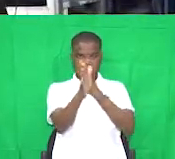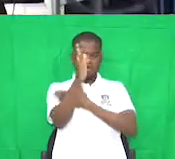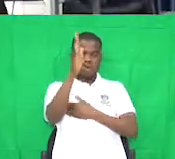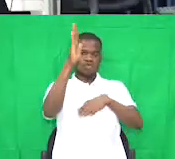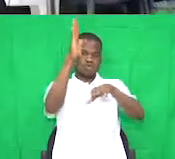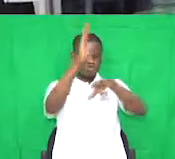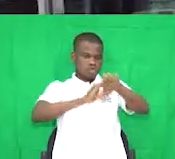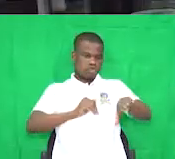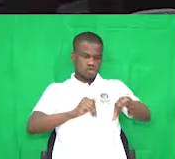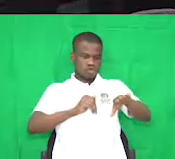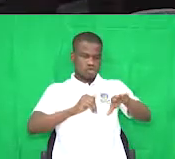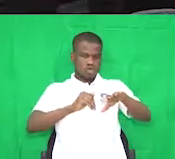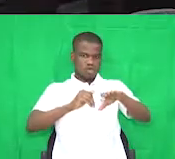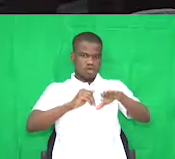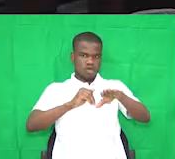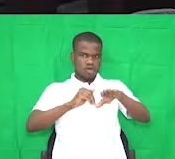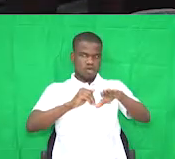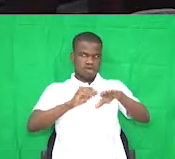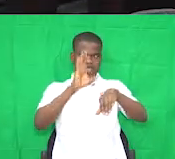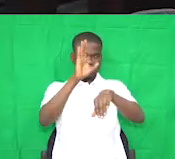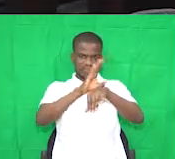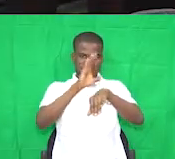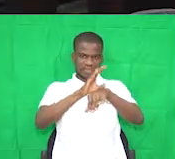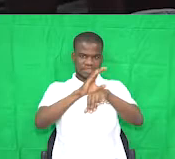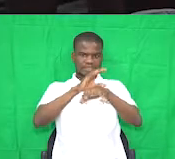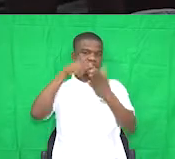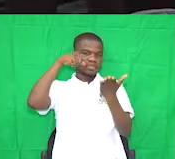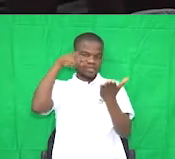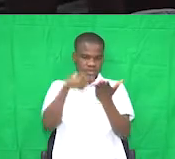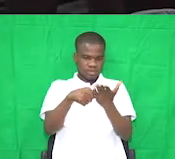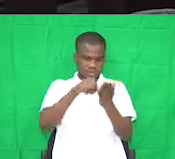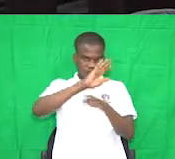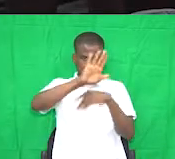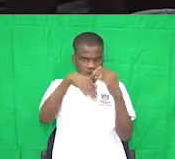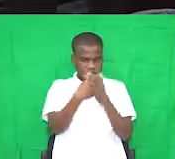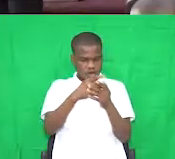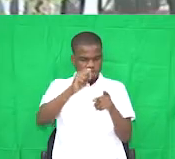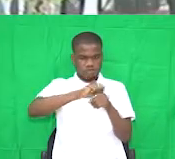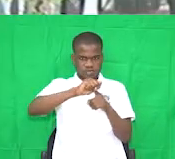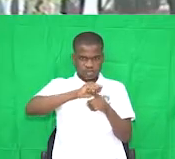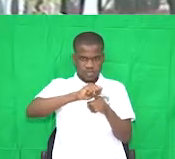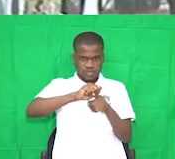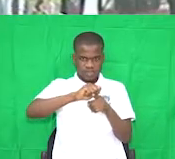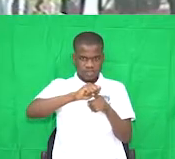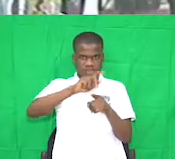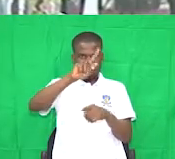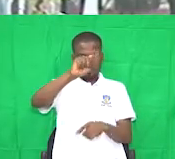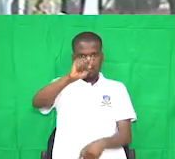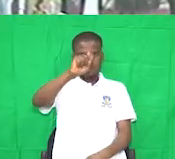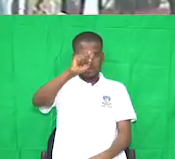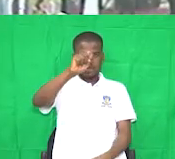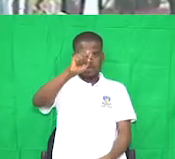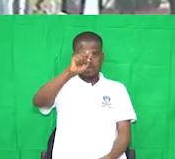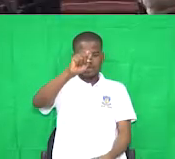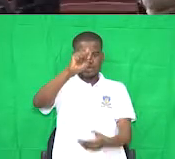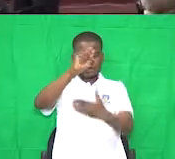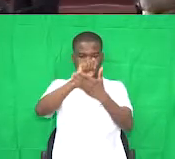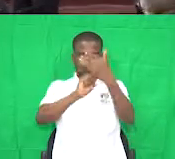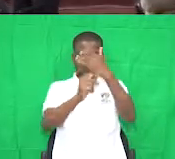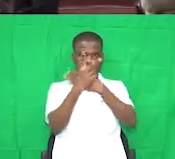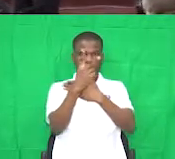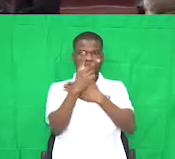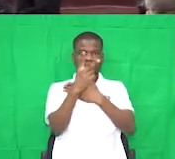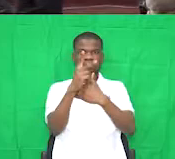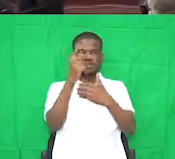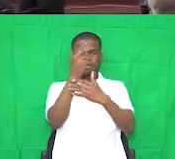lives. They have been affirmed by the church and have been trained at the Trinity Theological Seminary. They are now ready to declare